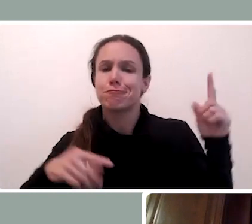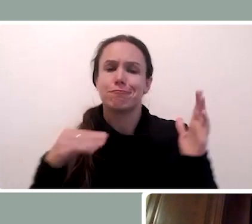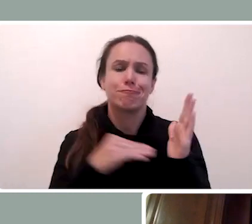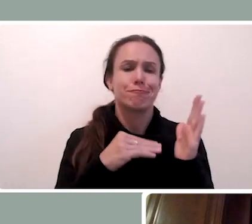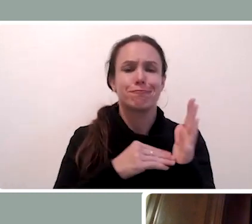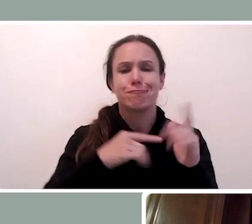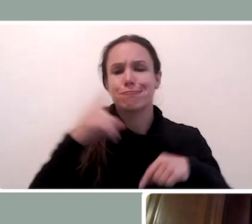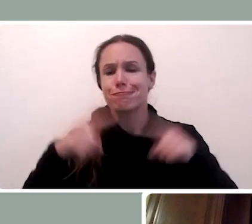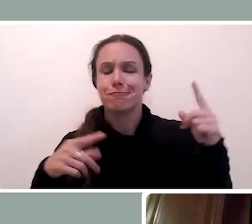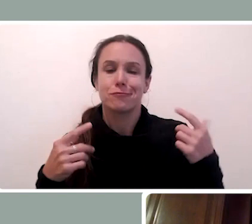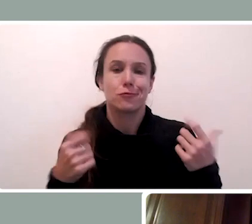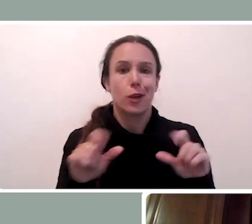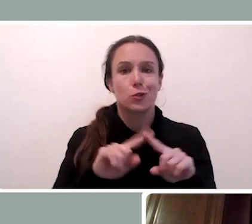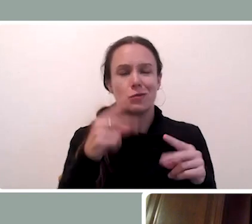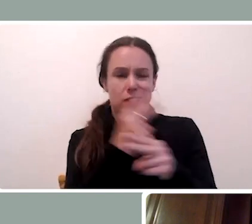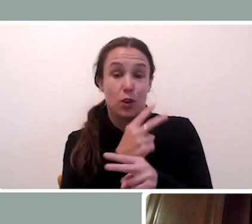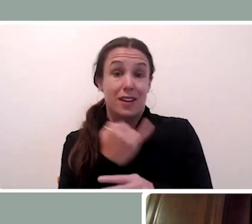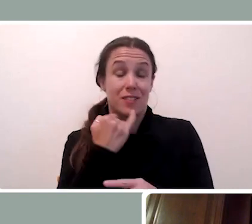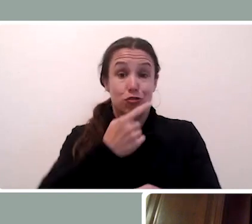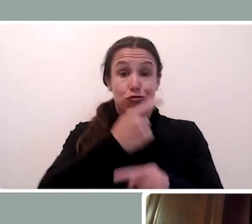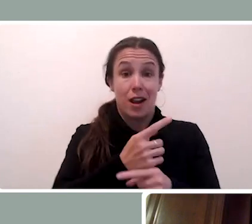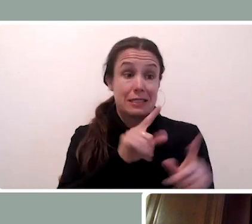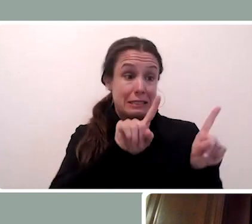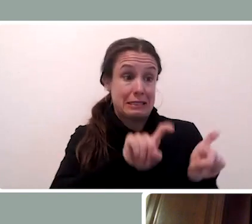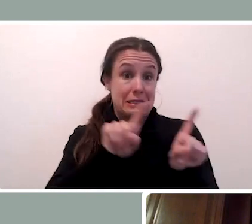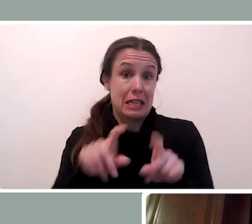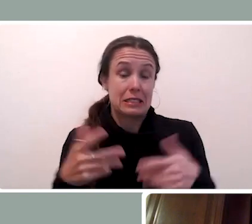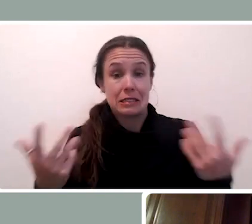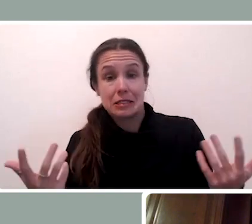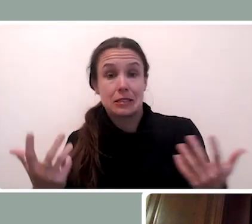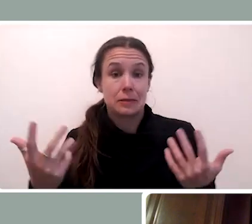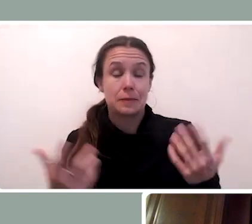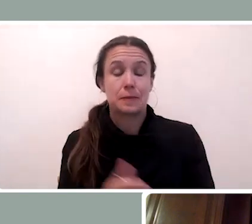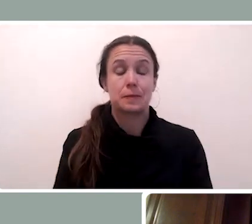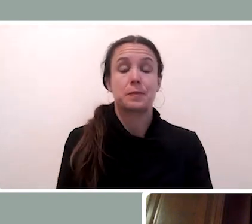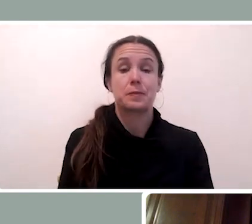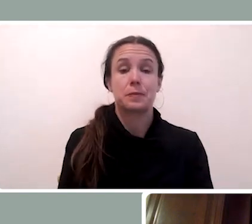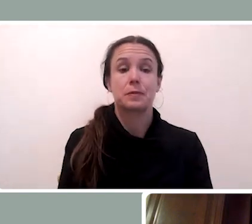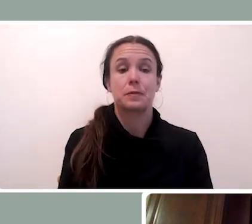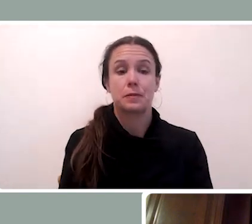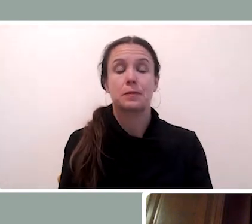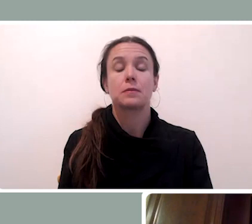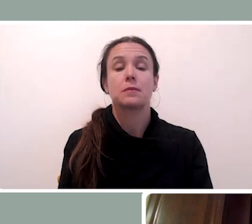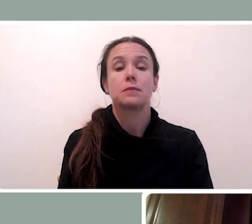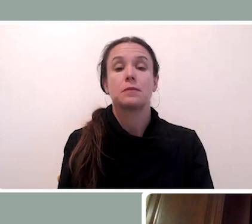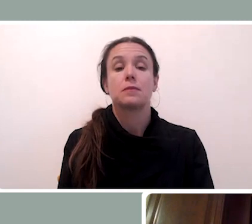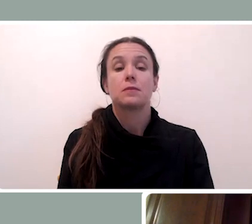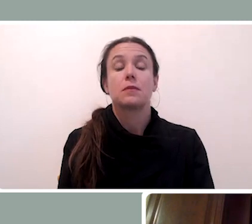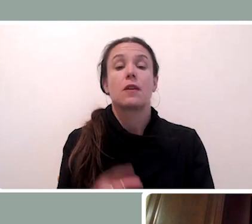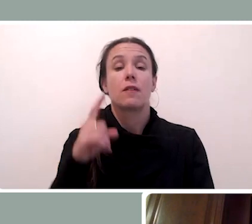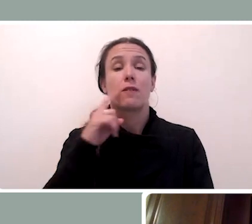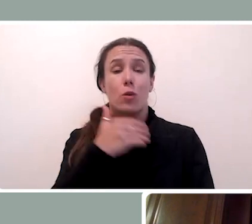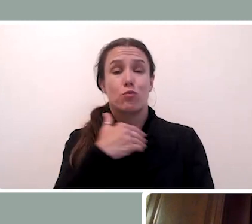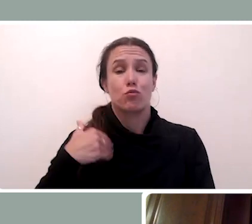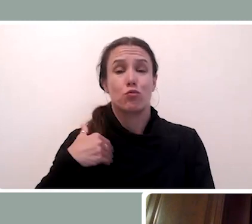trying to decide whether that's the right test that they would want to present to patients. I think the other part of breast cancer index is it does not